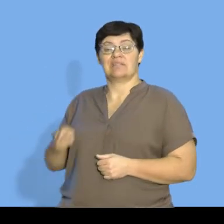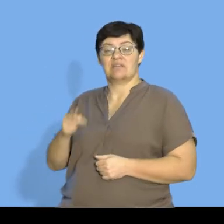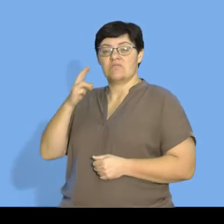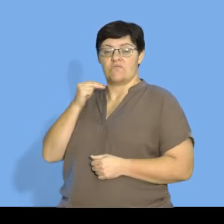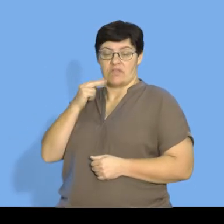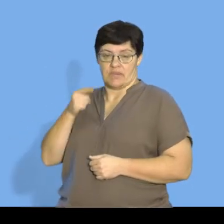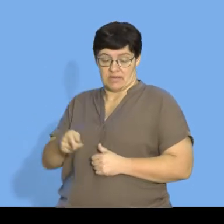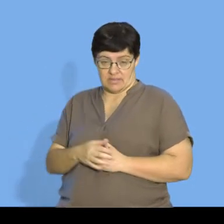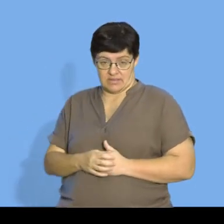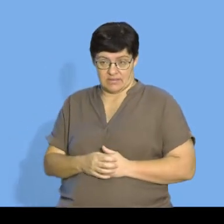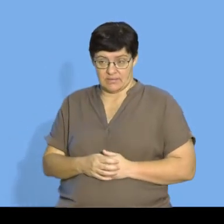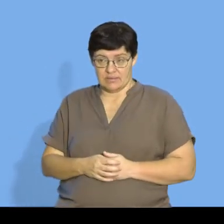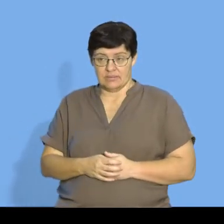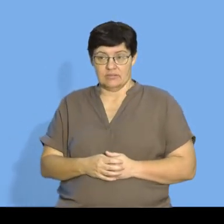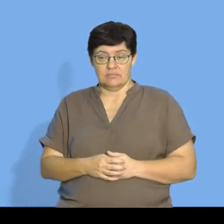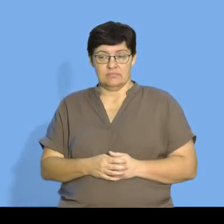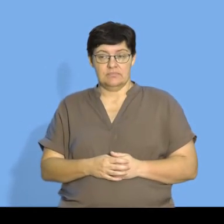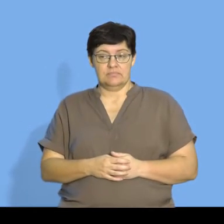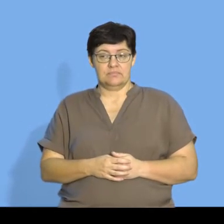salary now for November.